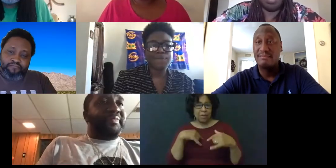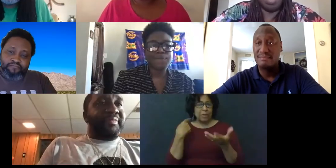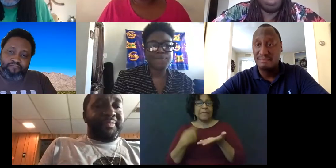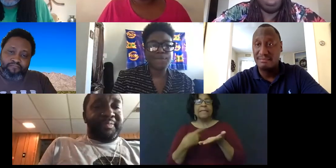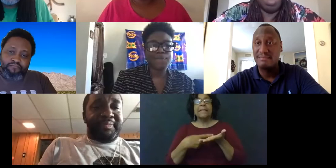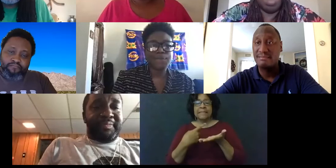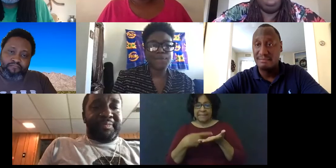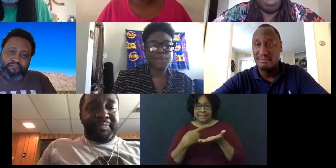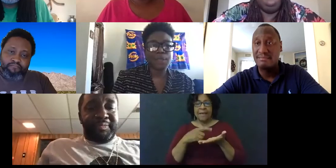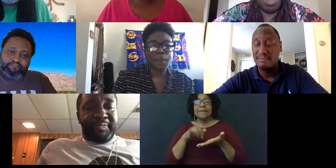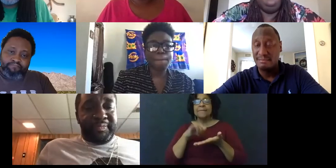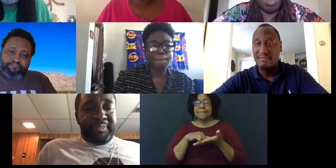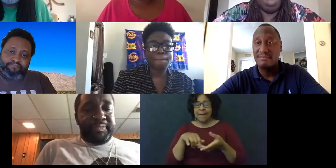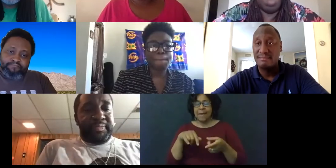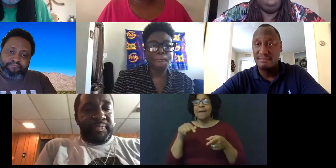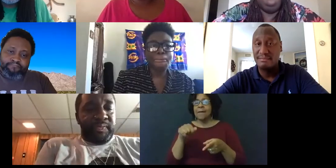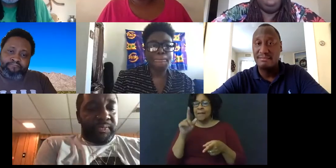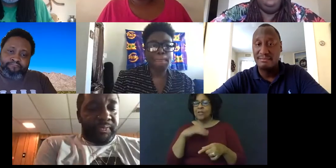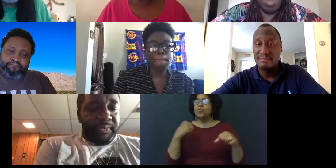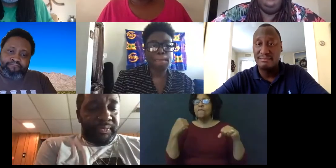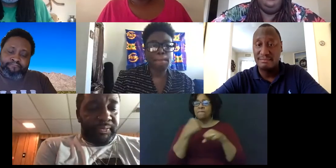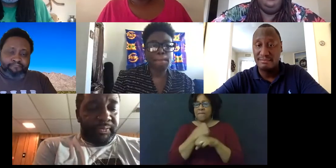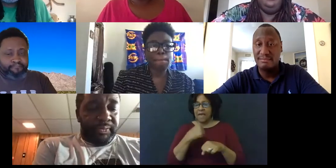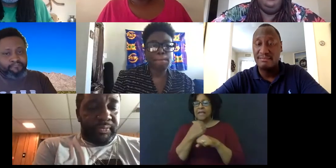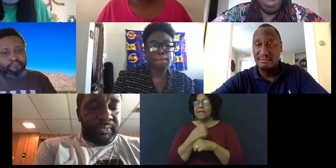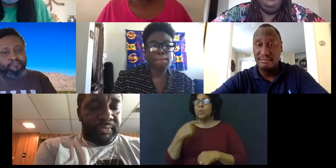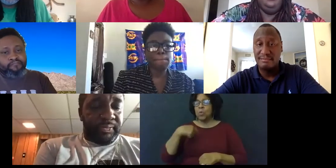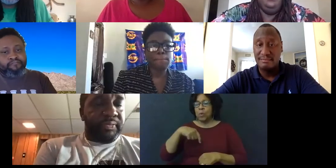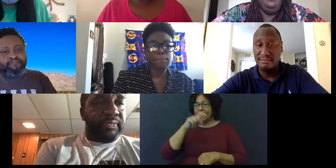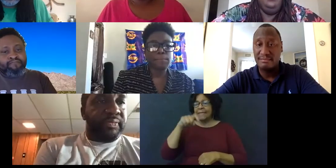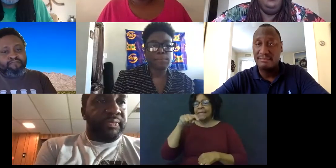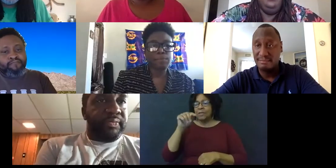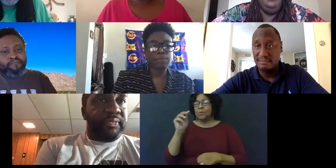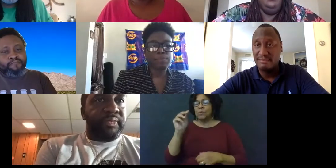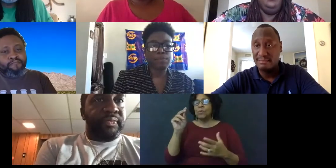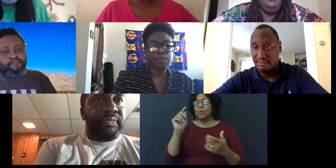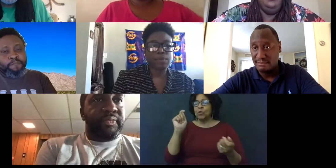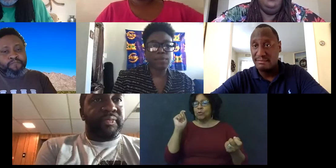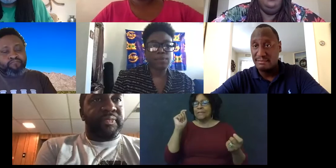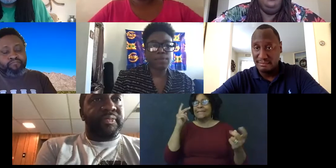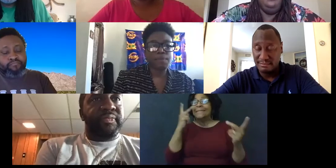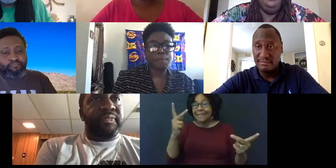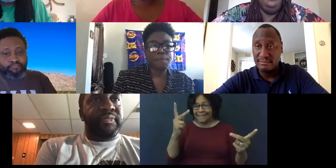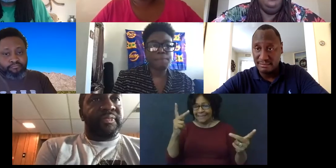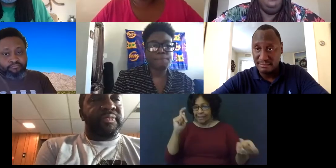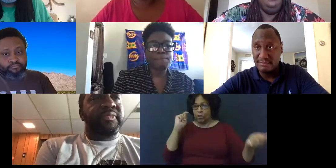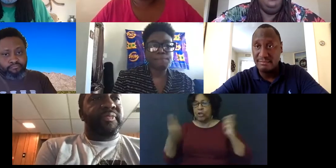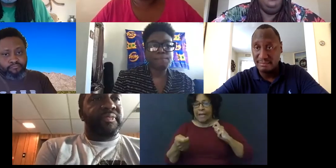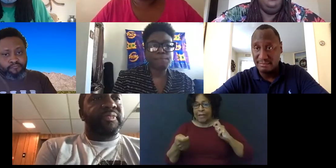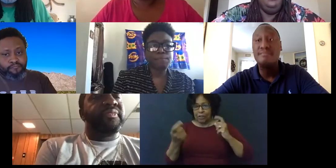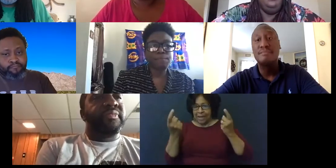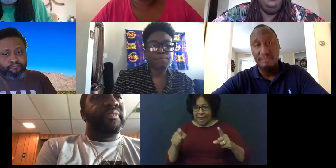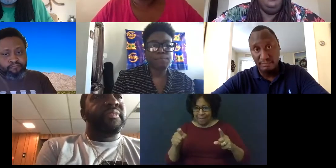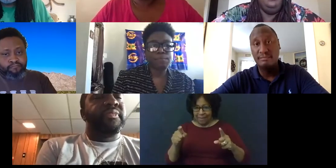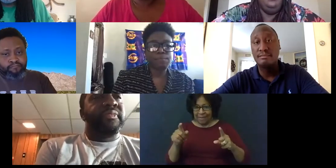about, that the fight, we need to get change happening. So do